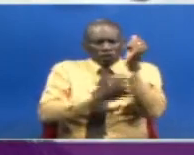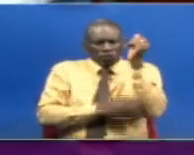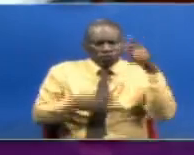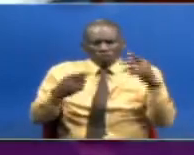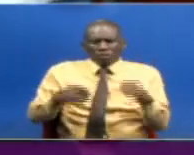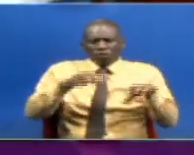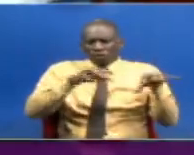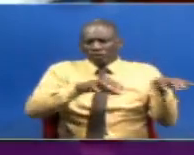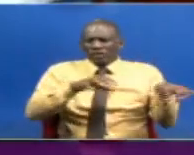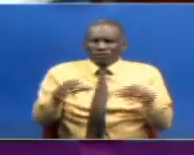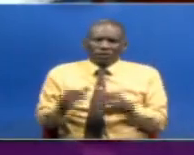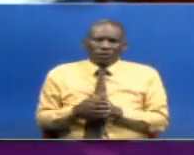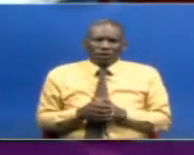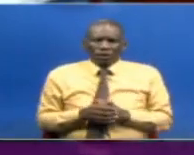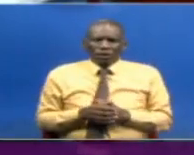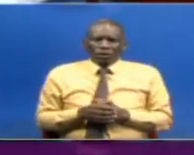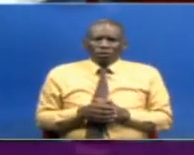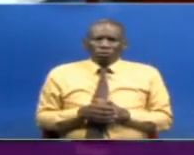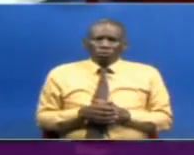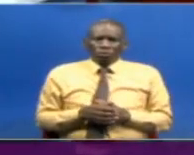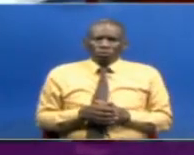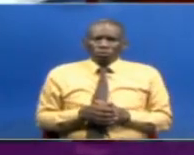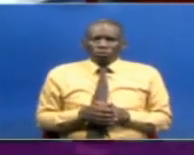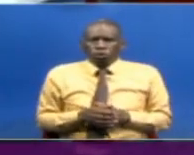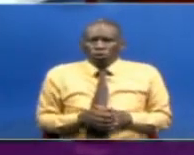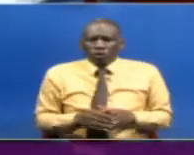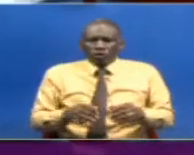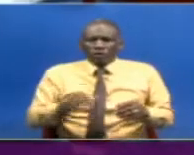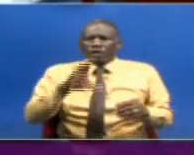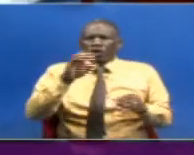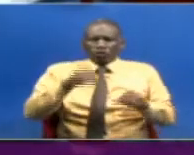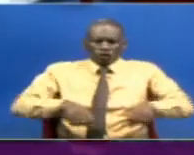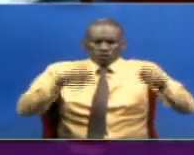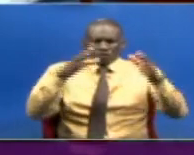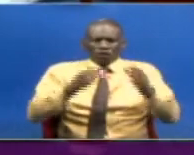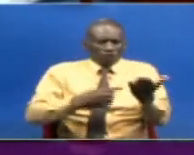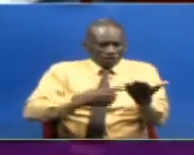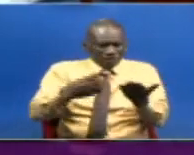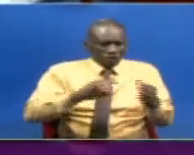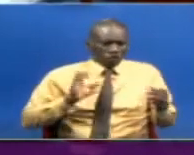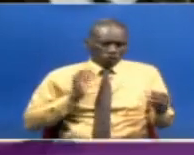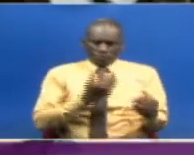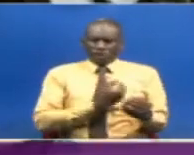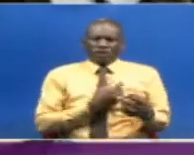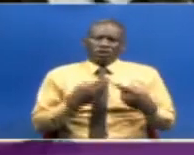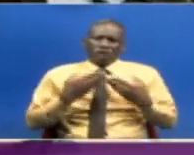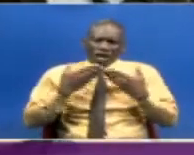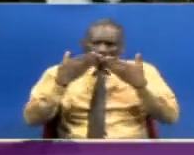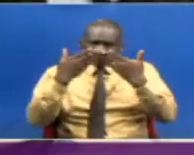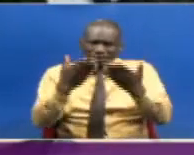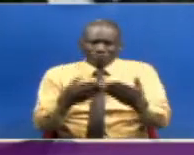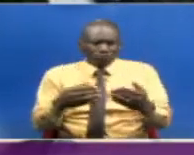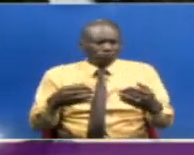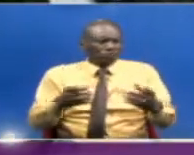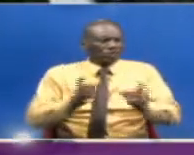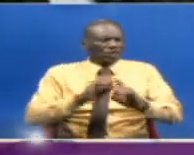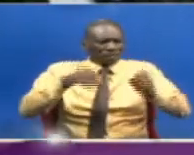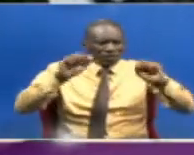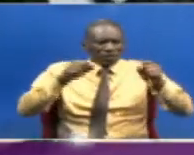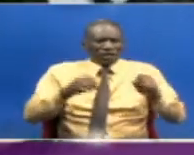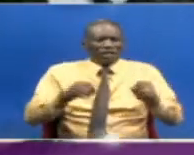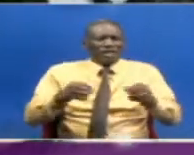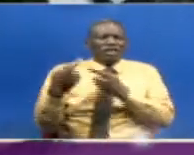suffer. We thought it would only be fair. The co-chairs of the dialogue committee, in their response, differed on the role of Parliament